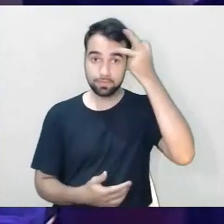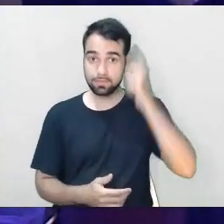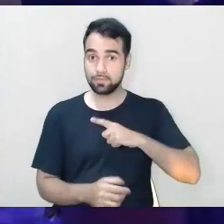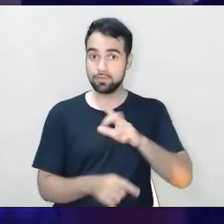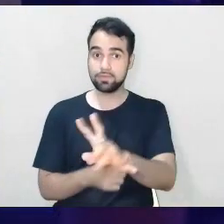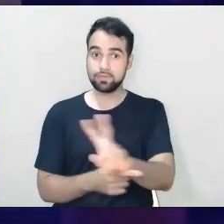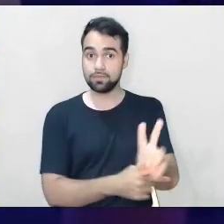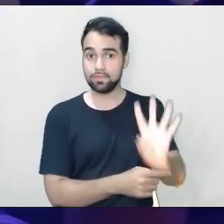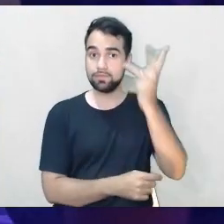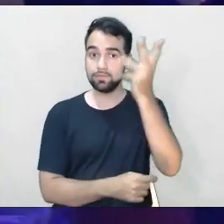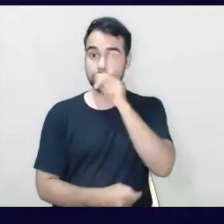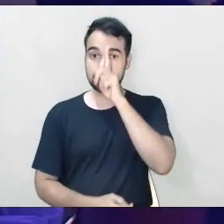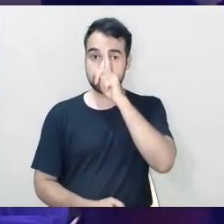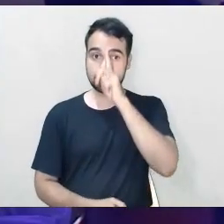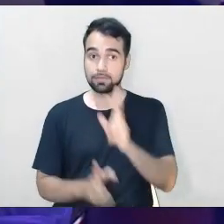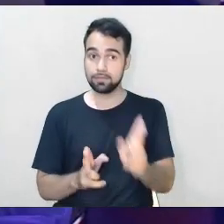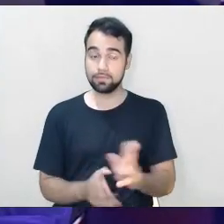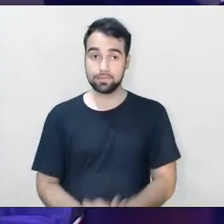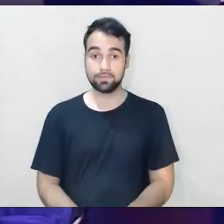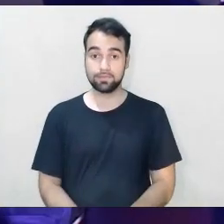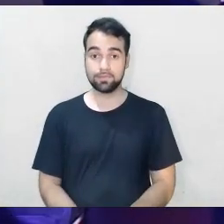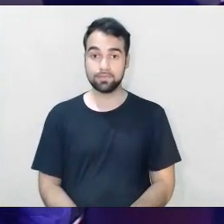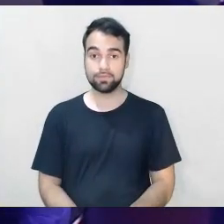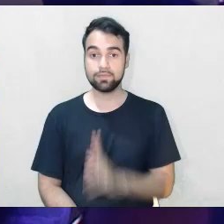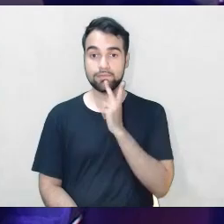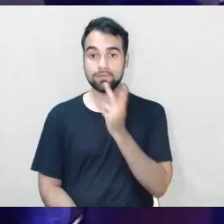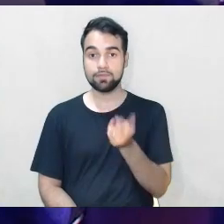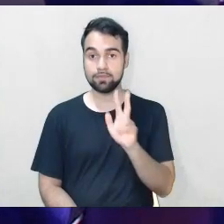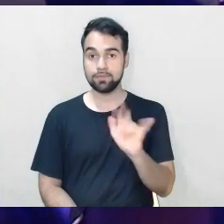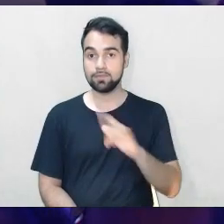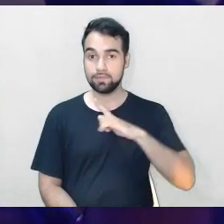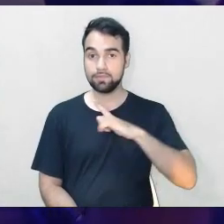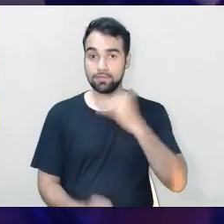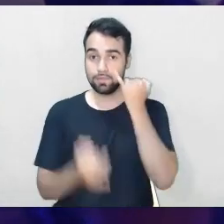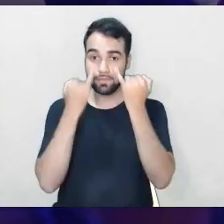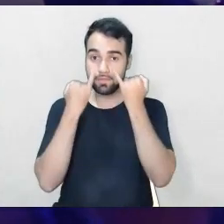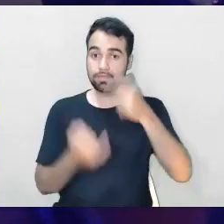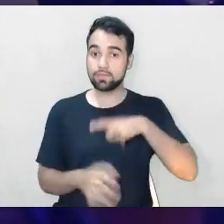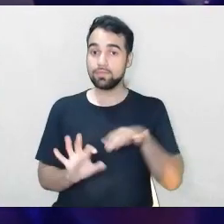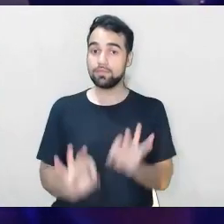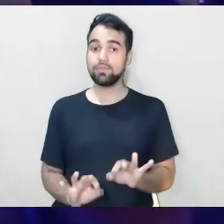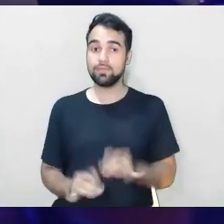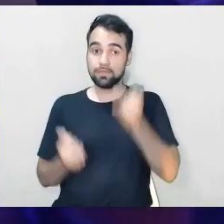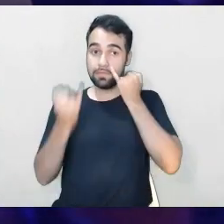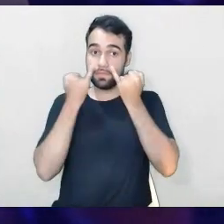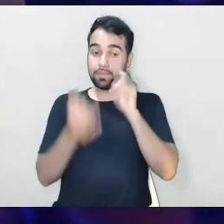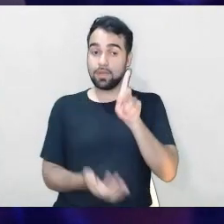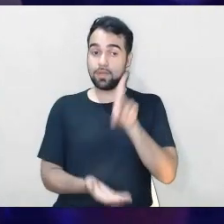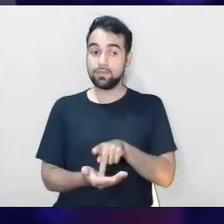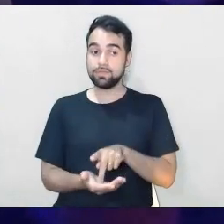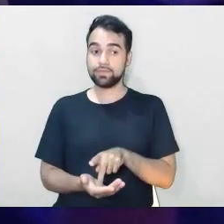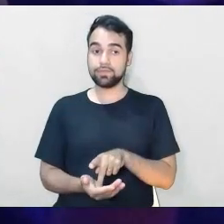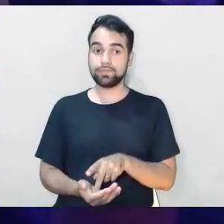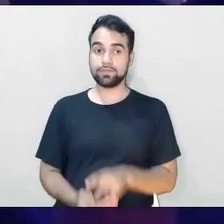user needs. So, like the ATM, if the person is doing a critical operation, is that data real?